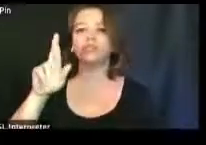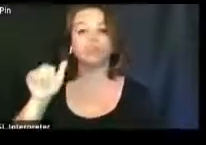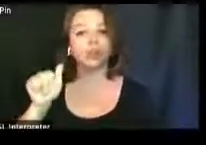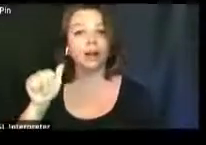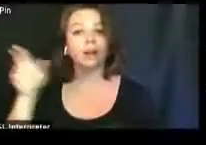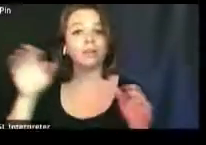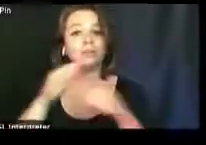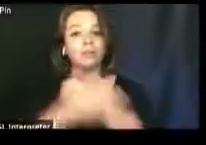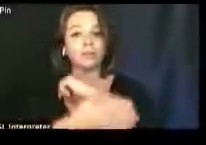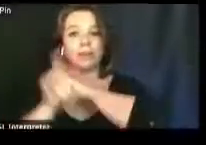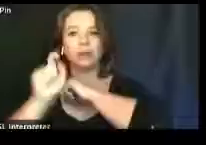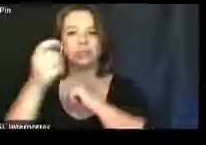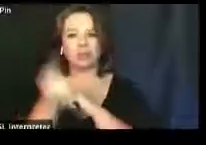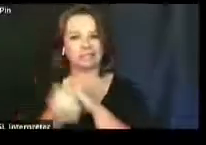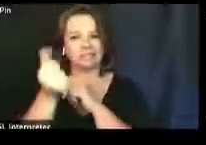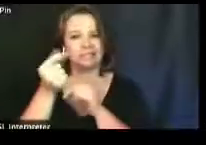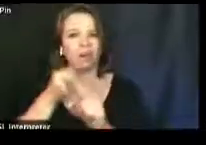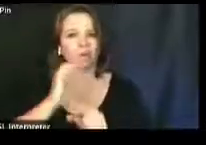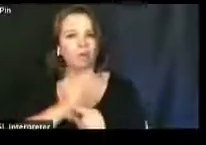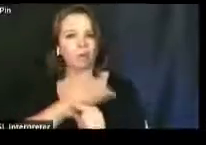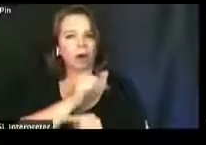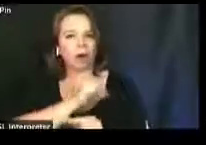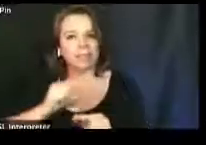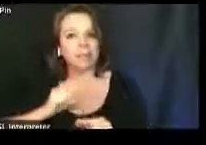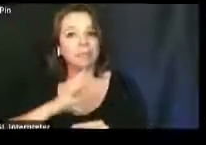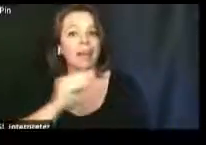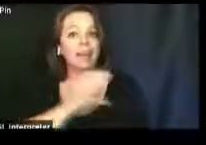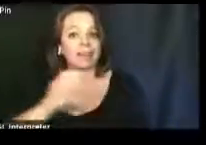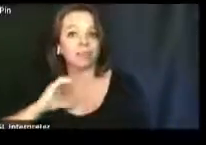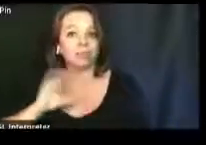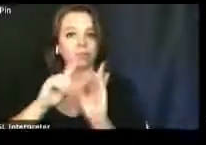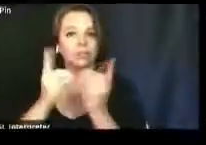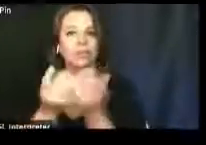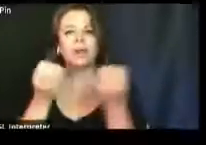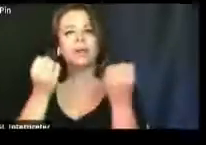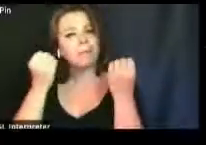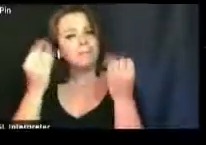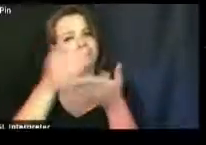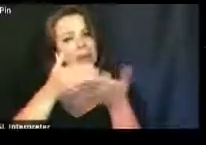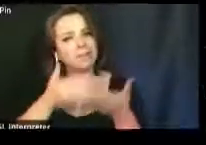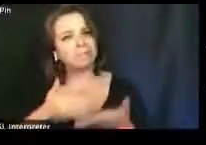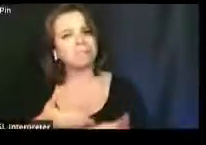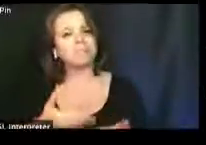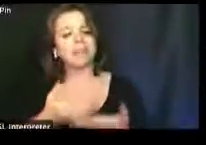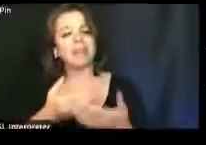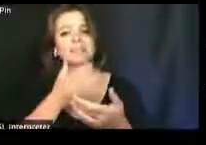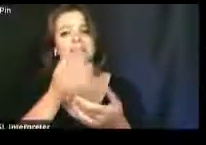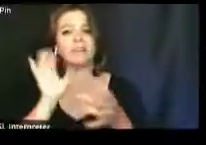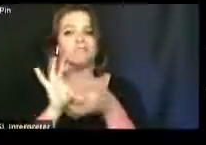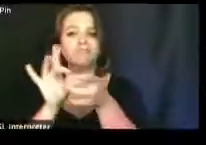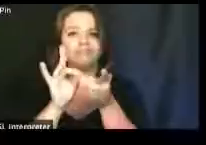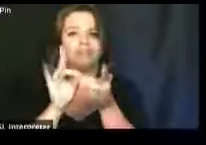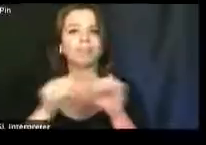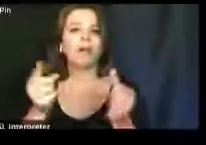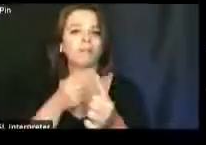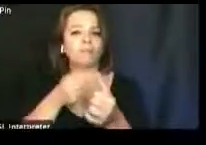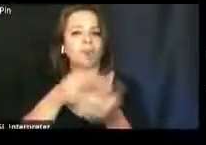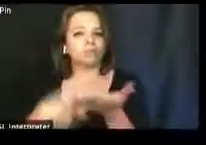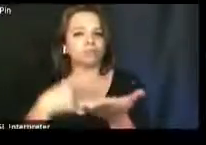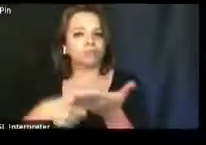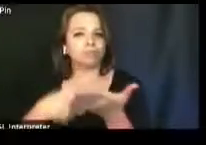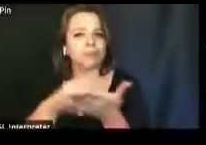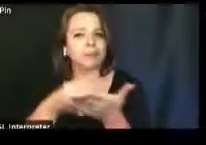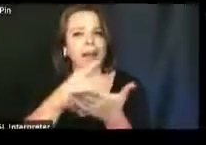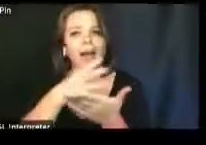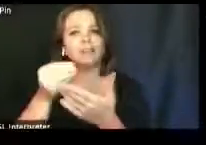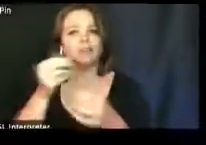District and our assembly districts. There are many factors that tie us together, but first I'll talk about infrastructure and transportation.